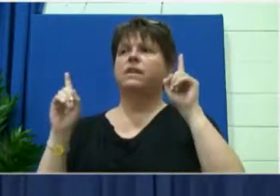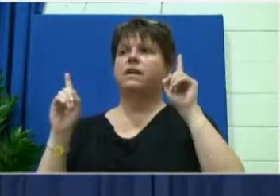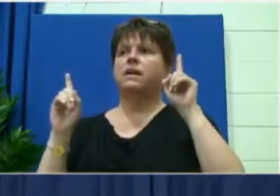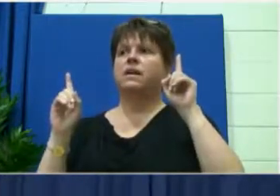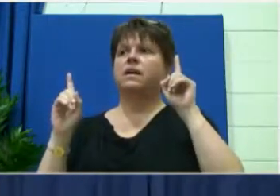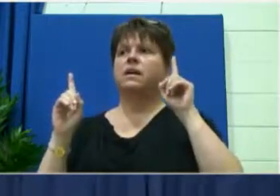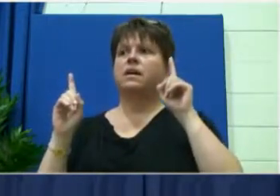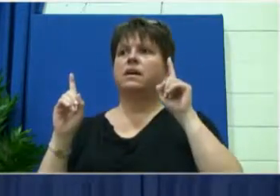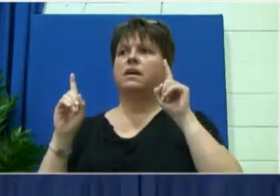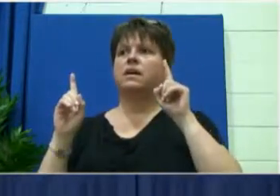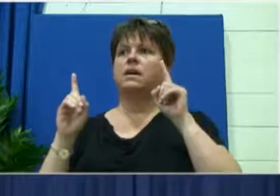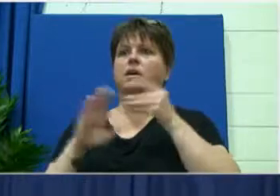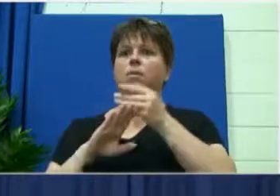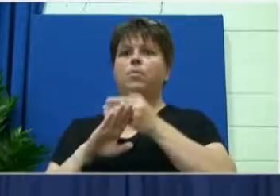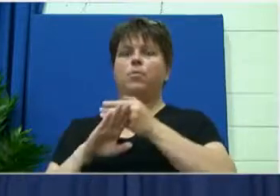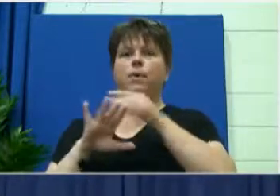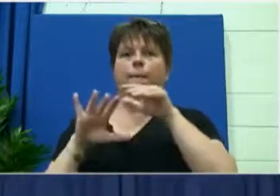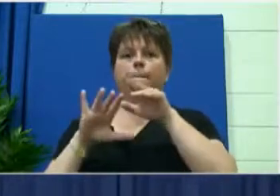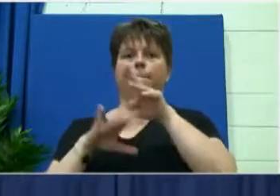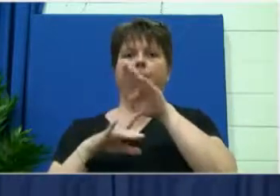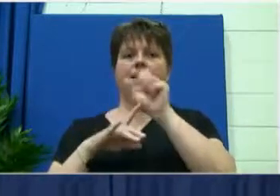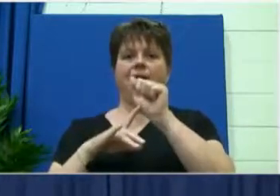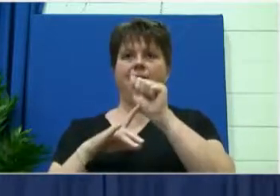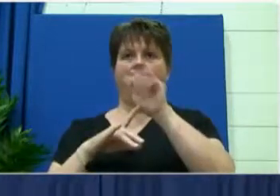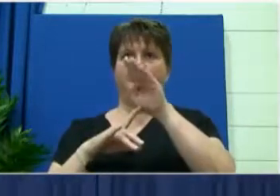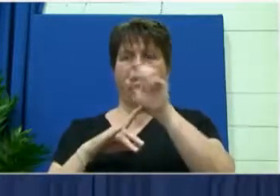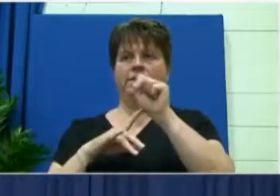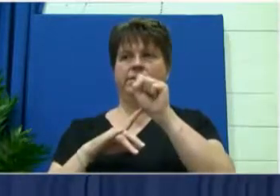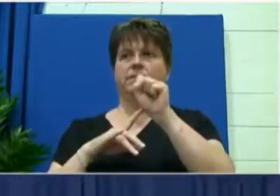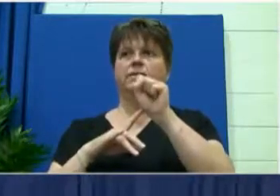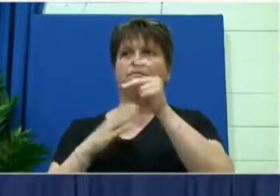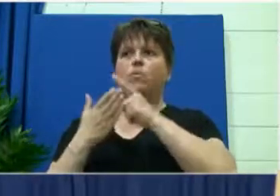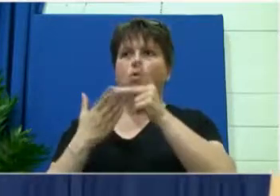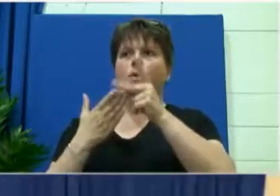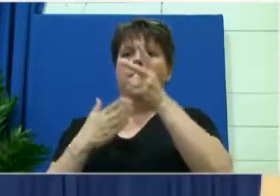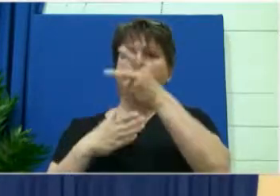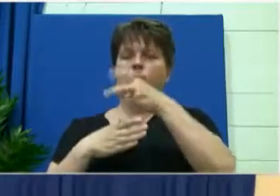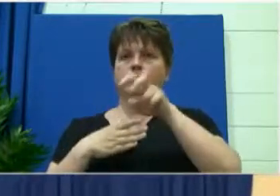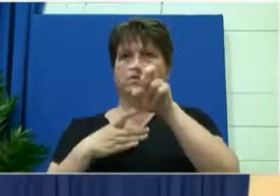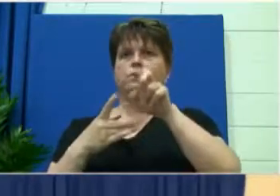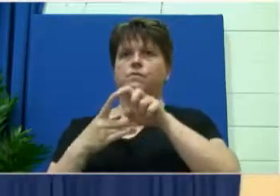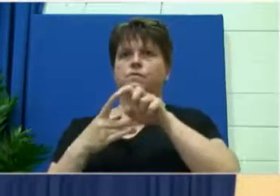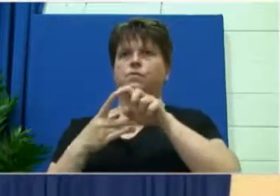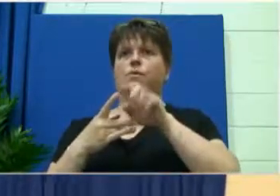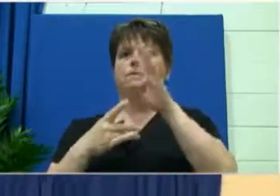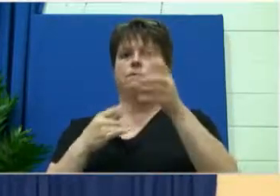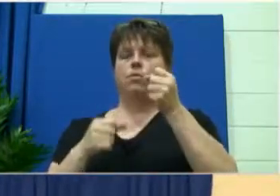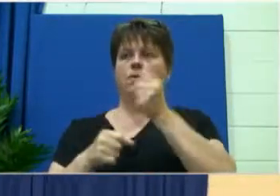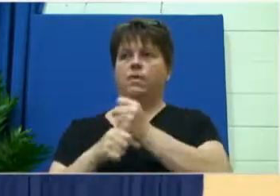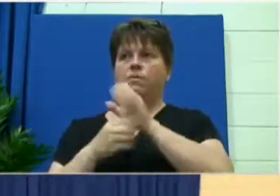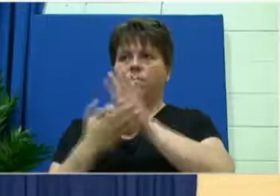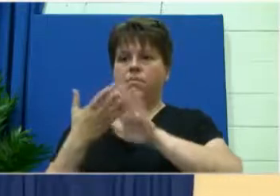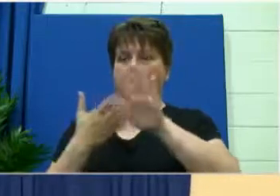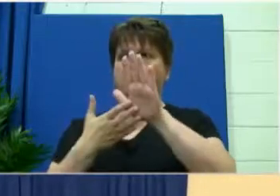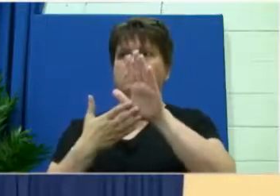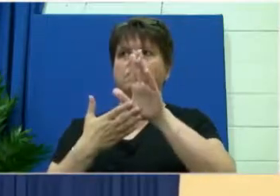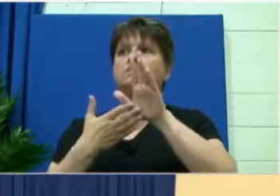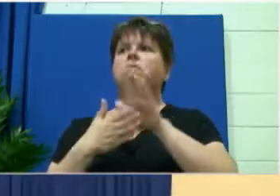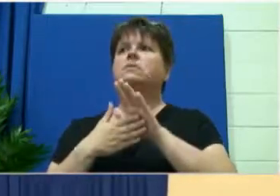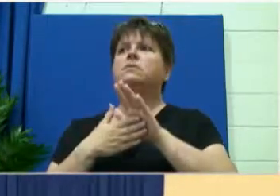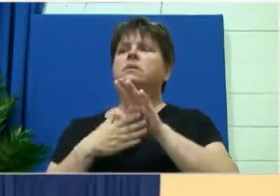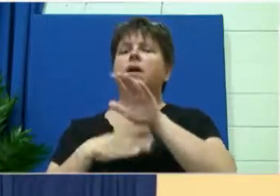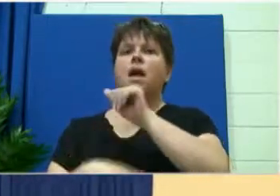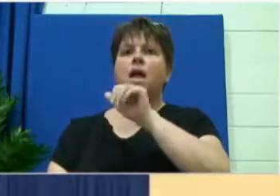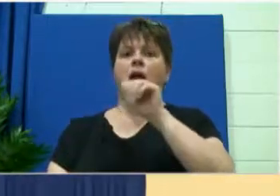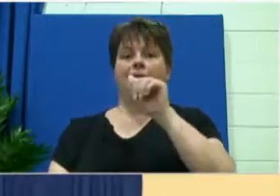a pre-baccalaureate program of study leading to transfer to a 4-year college or university. The Associate